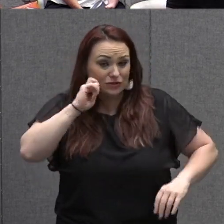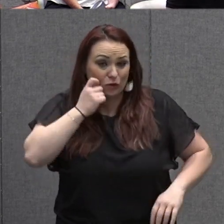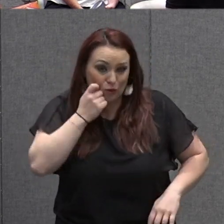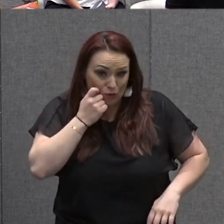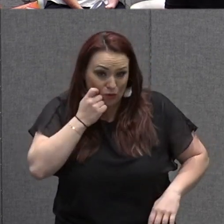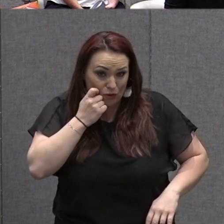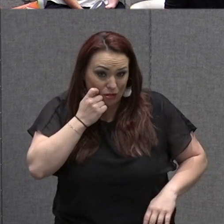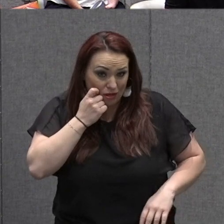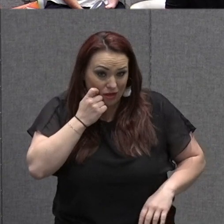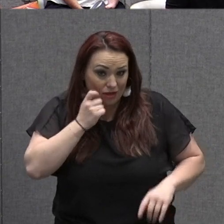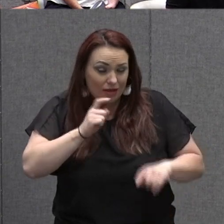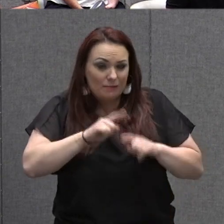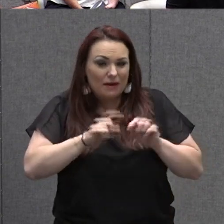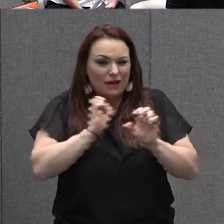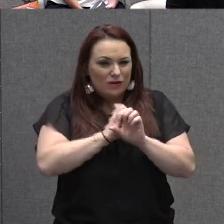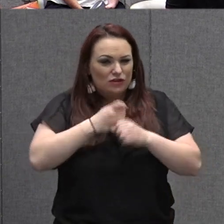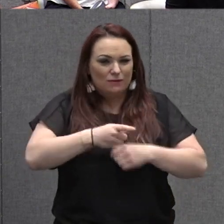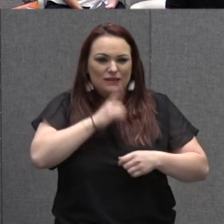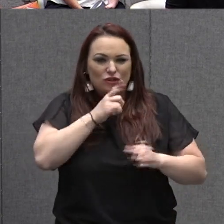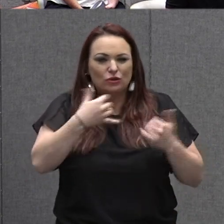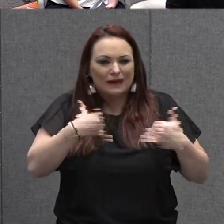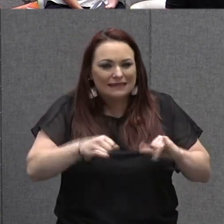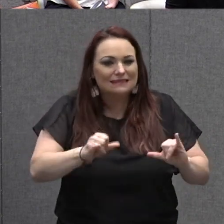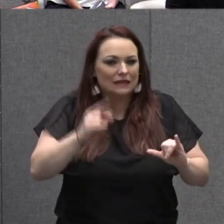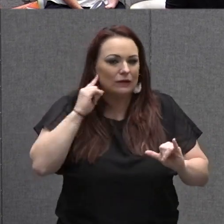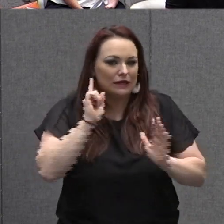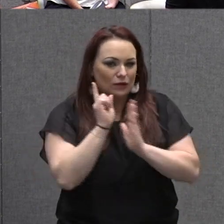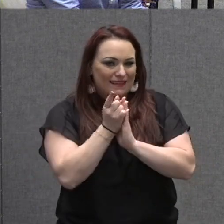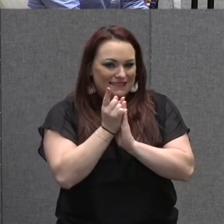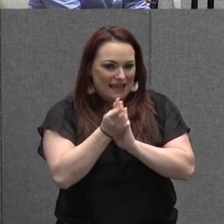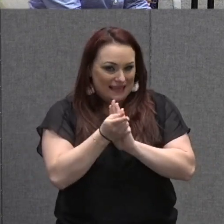can still hear what he's doing.